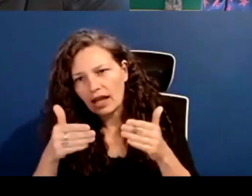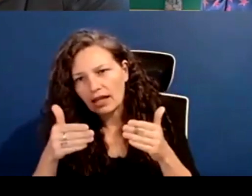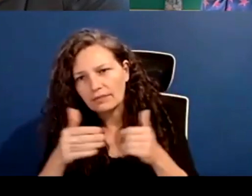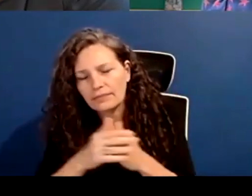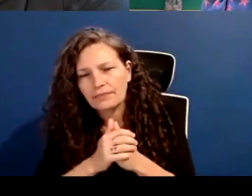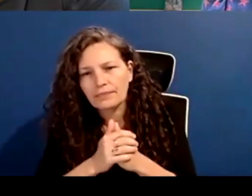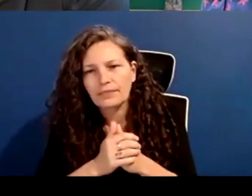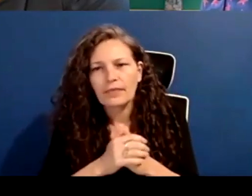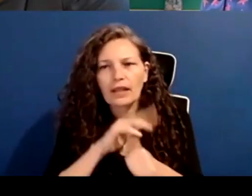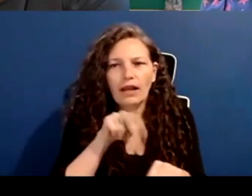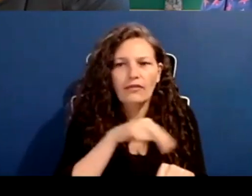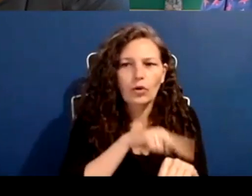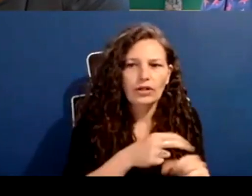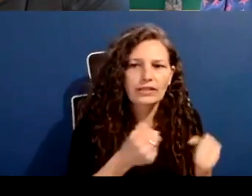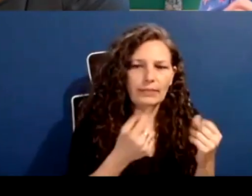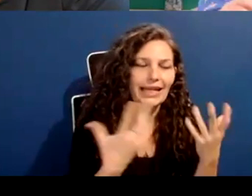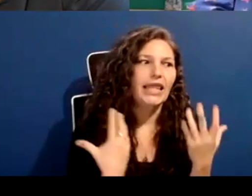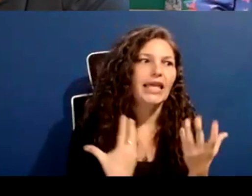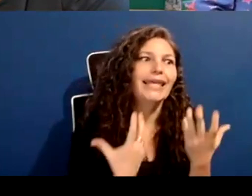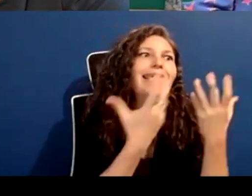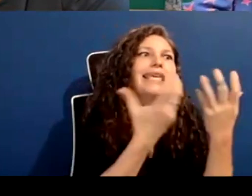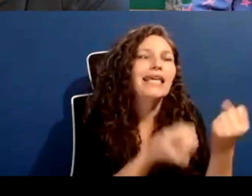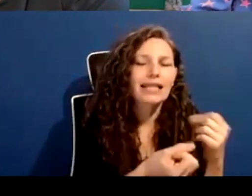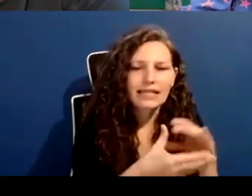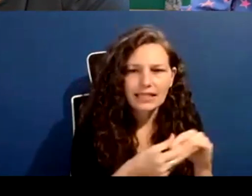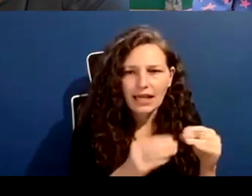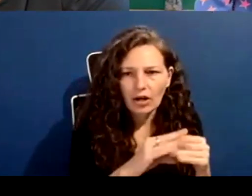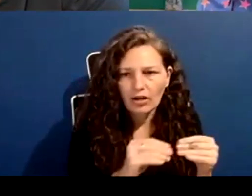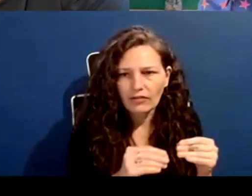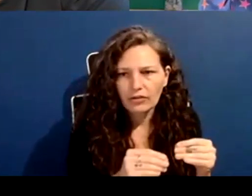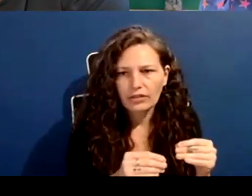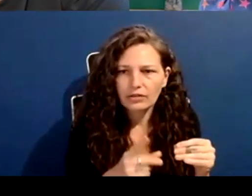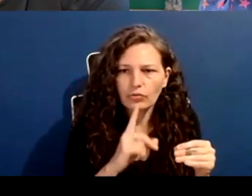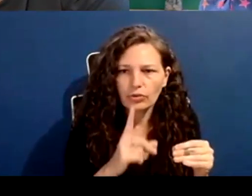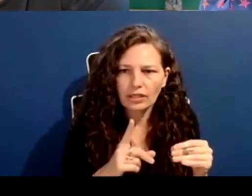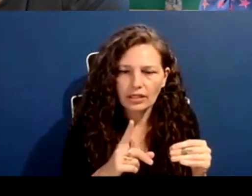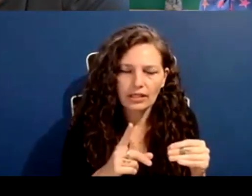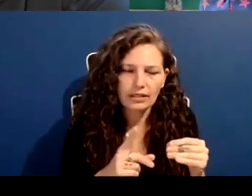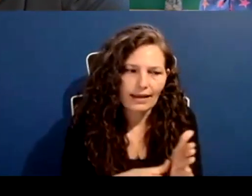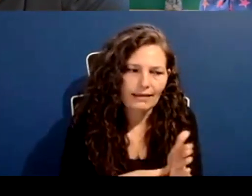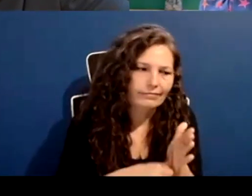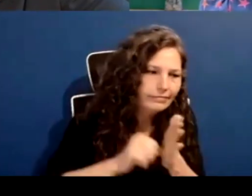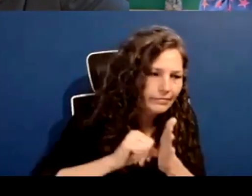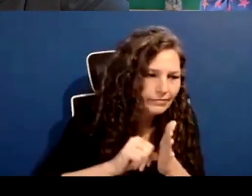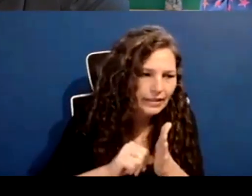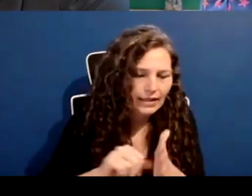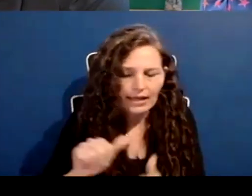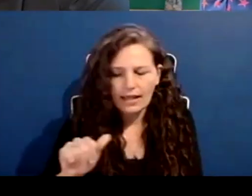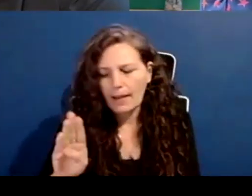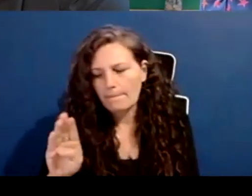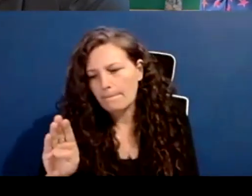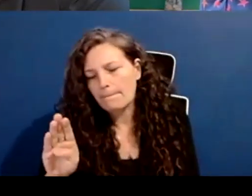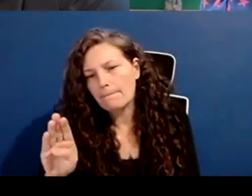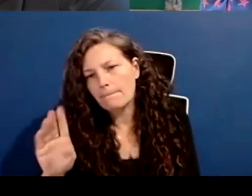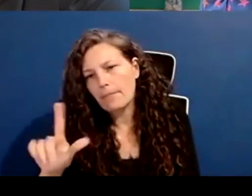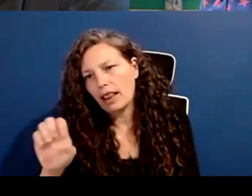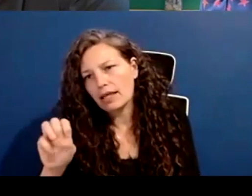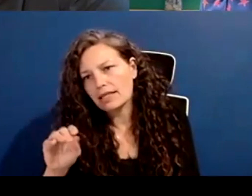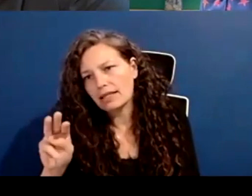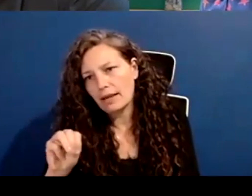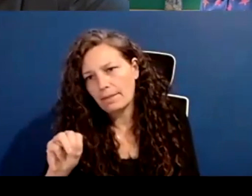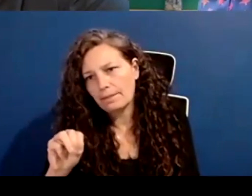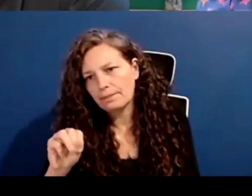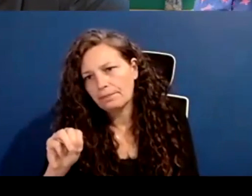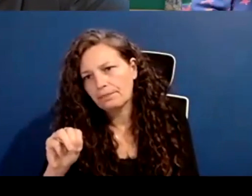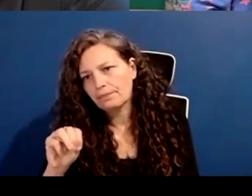be utilized to sort of amplify ableism and its connection to racism. But one in particular, I